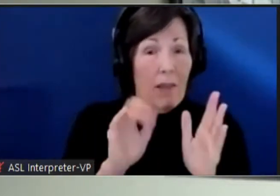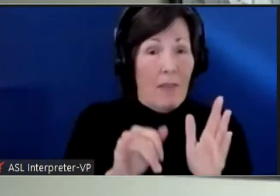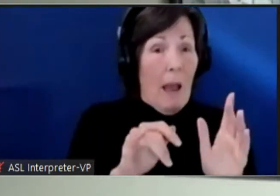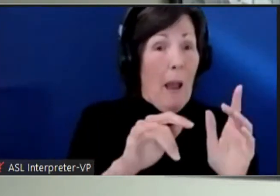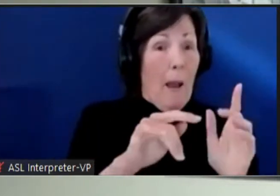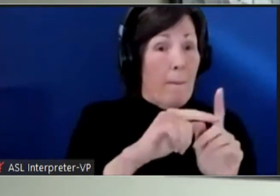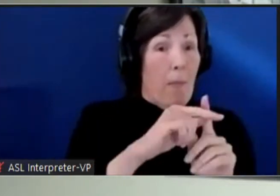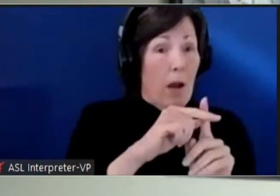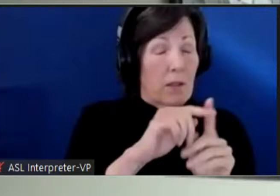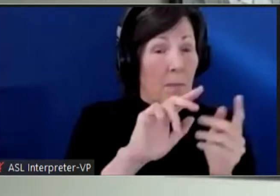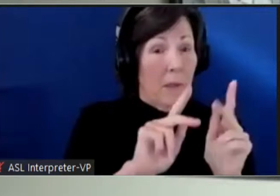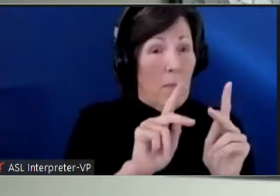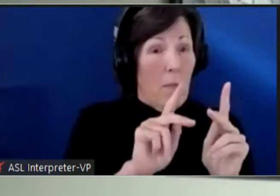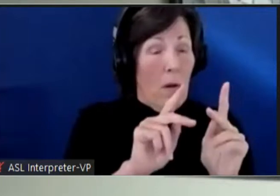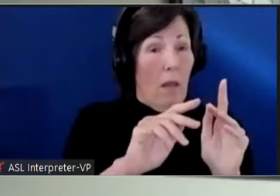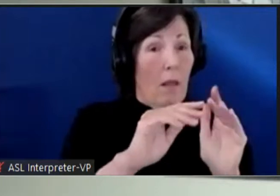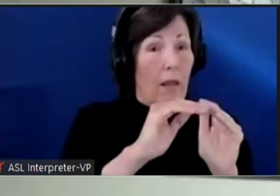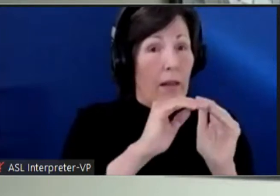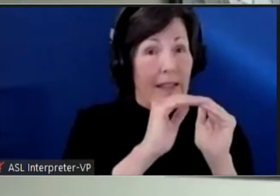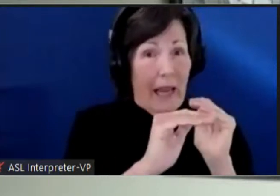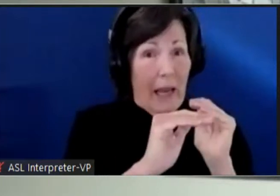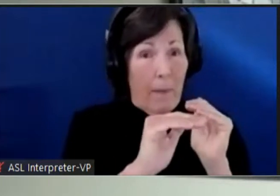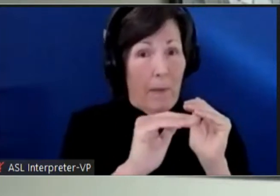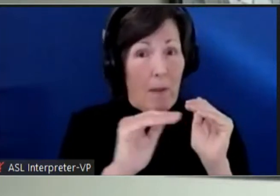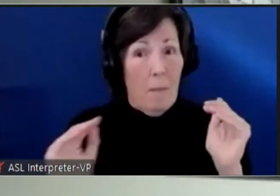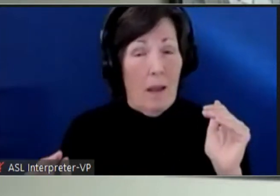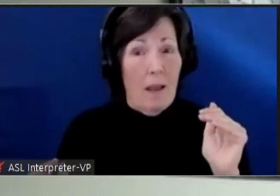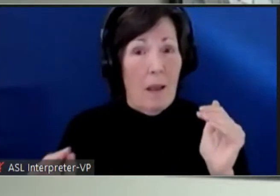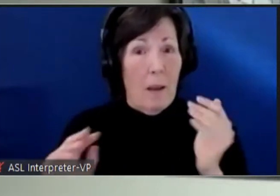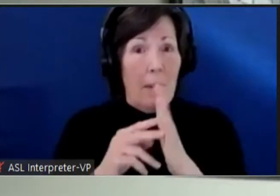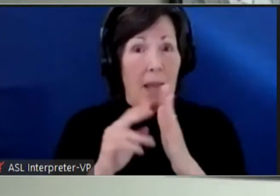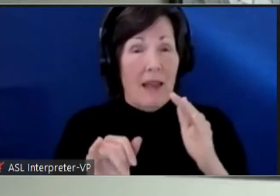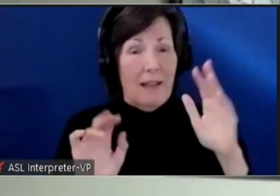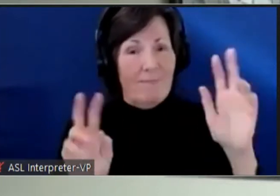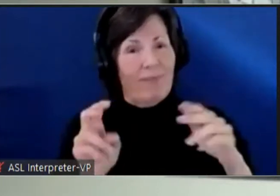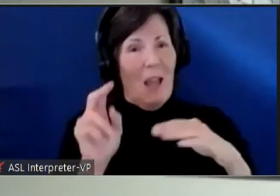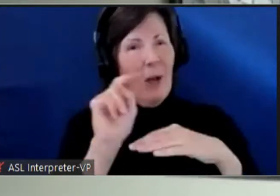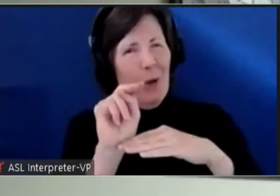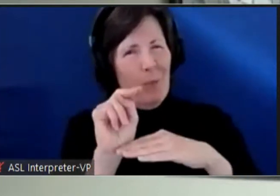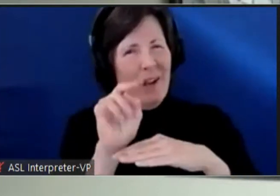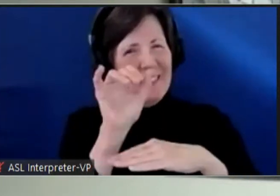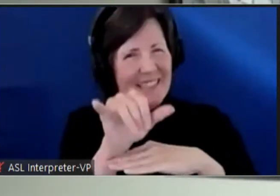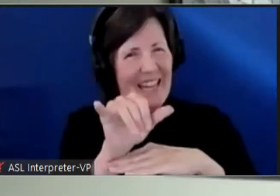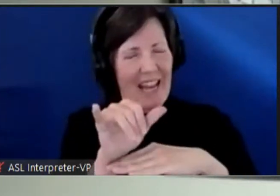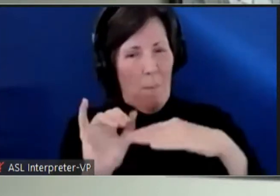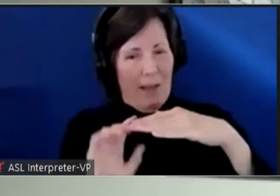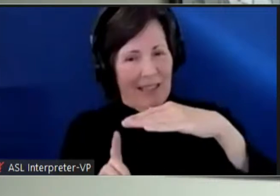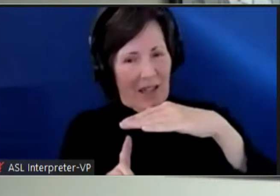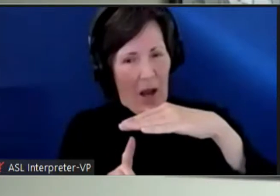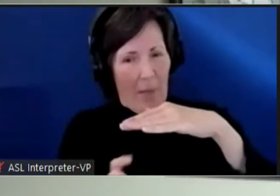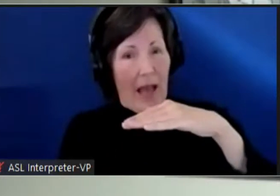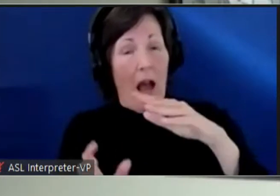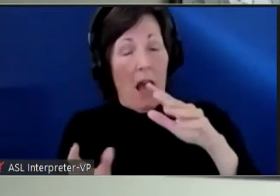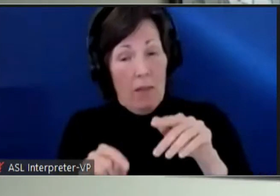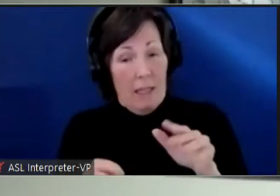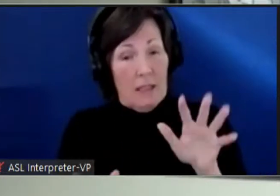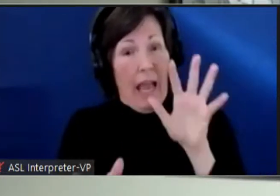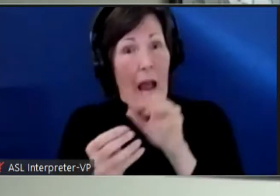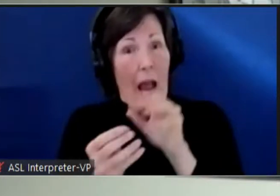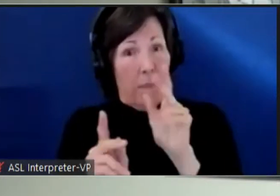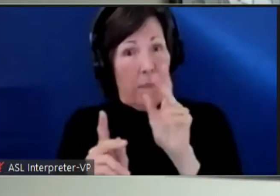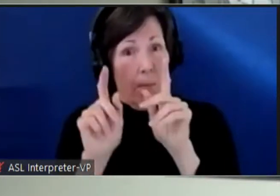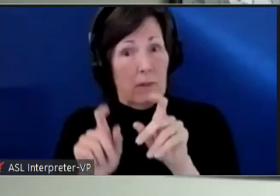staying the same. And so the numerator will stay the same, but the denominator, the total numbers of people tested, will